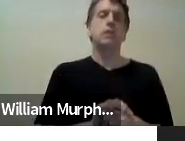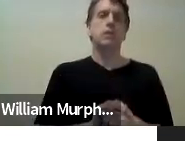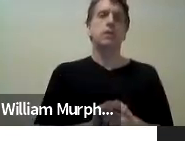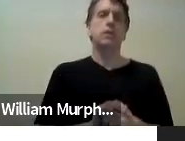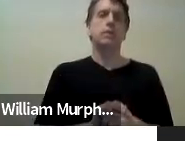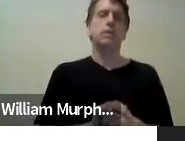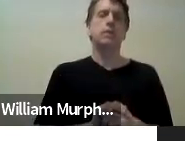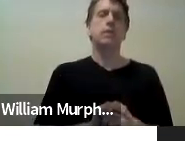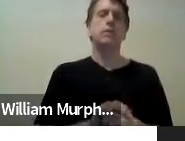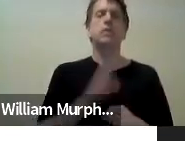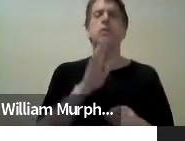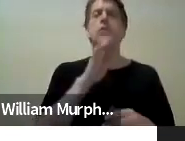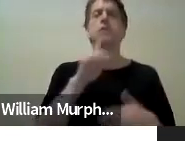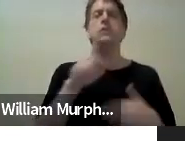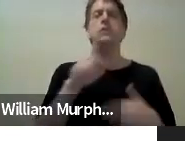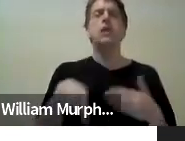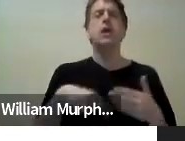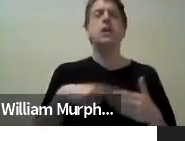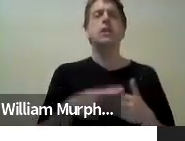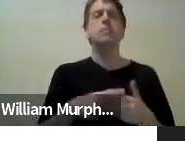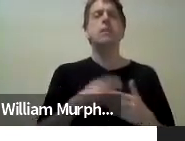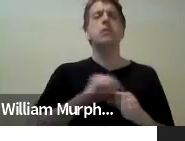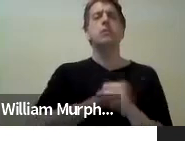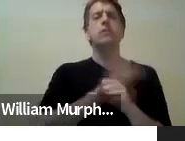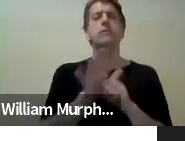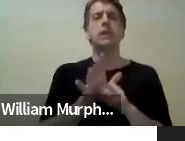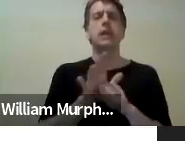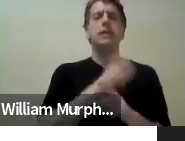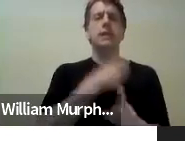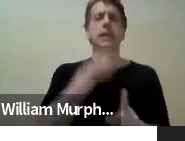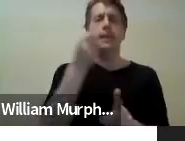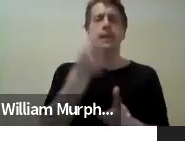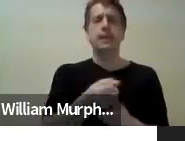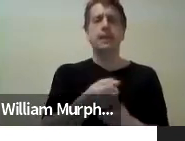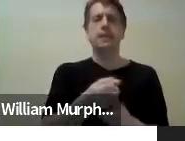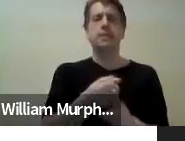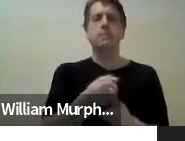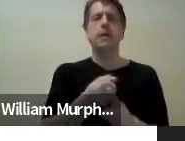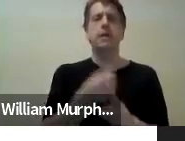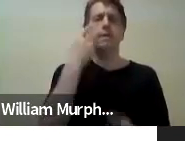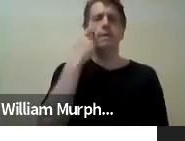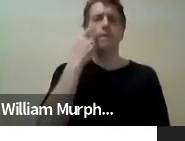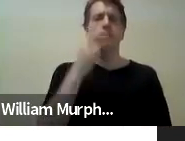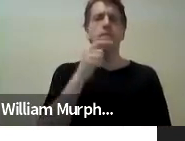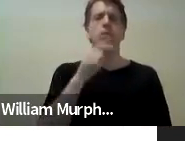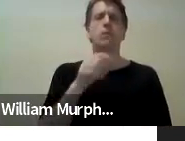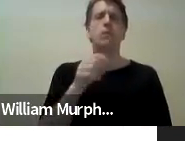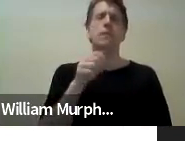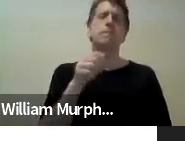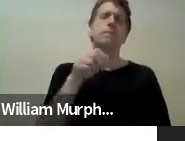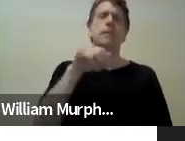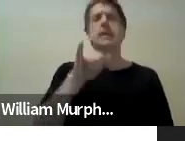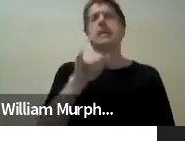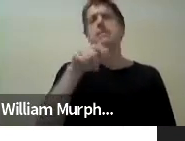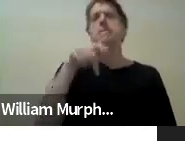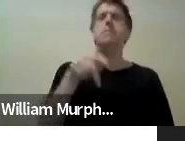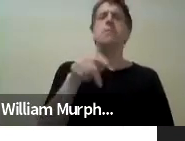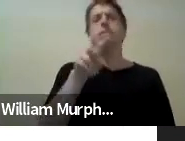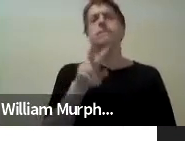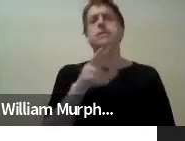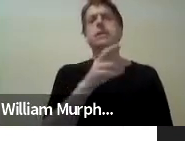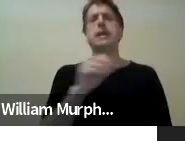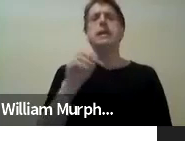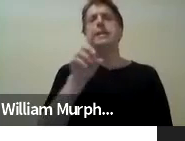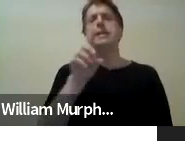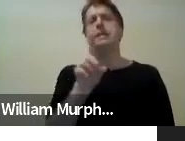So we can talk a little bit about the COVID-19 impact on intimate partner abuse and domestic violence. So